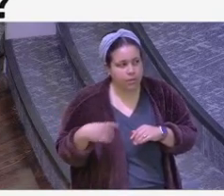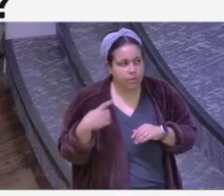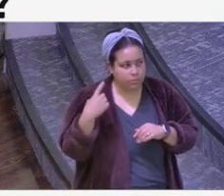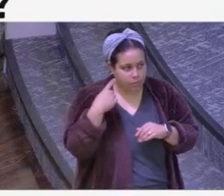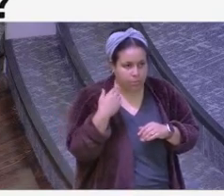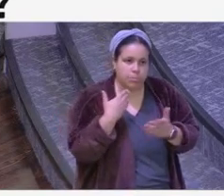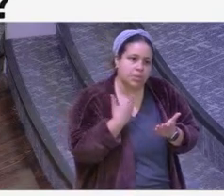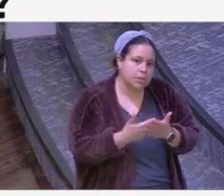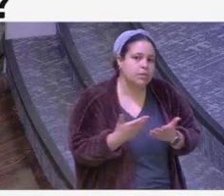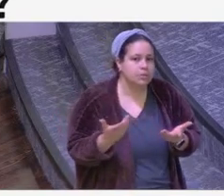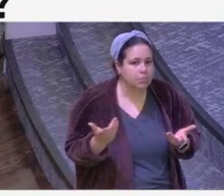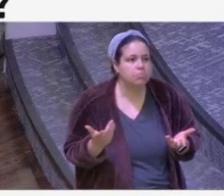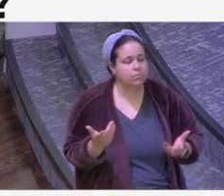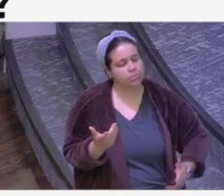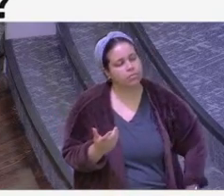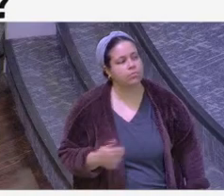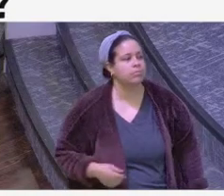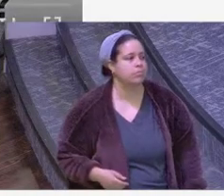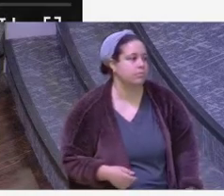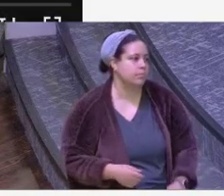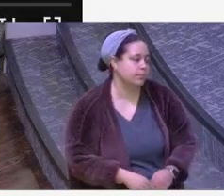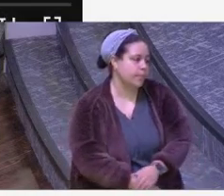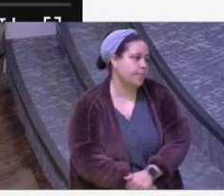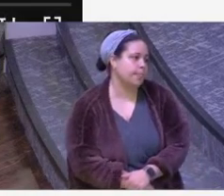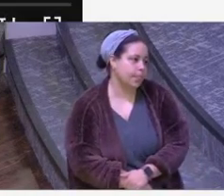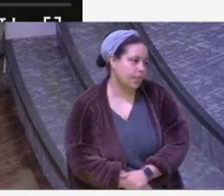have a refresher on how QBE works in the state of Georgia.